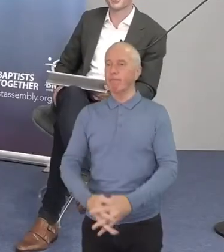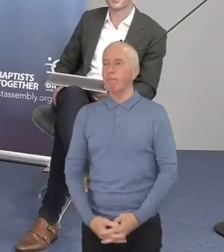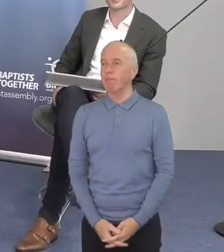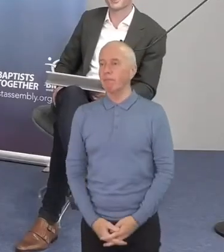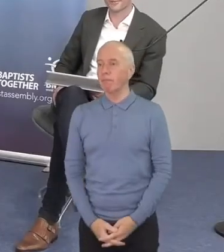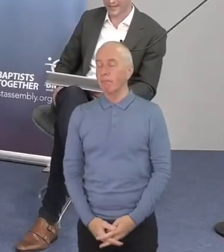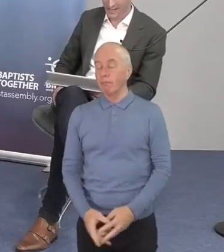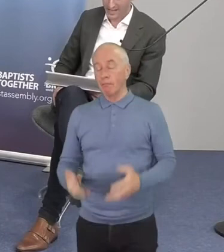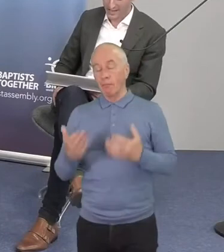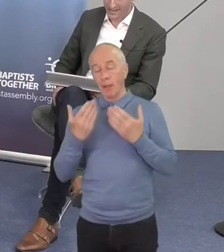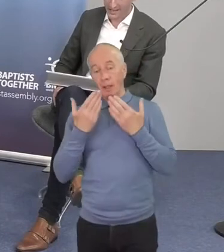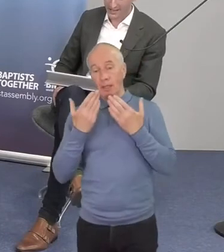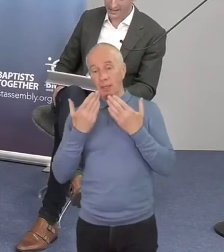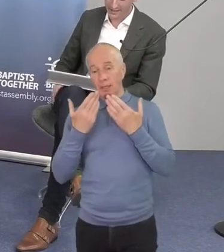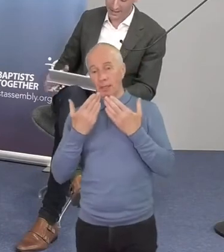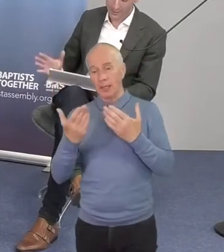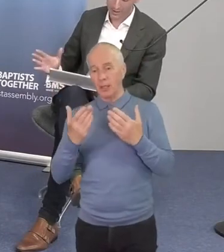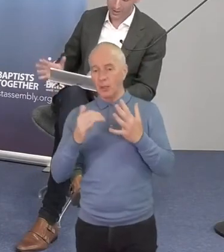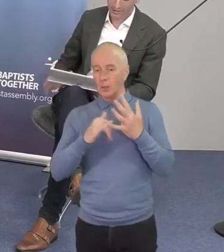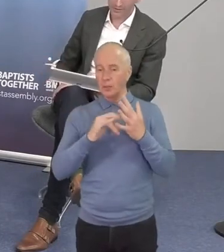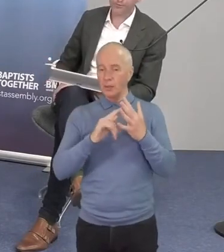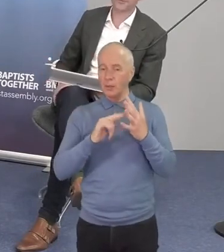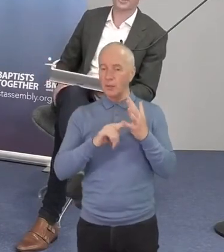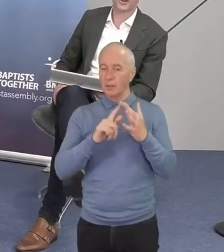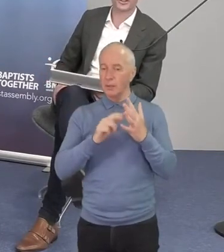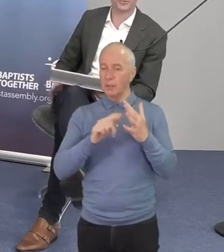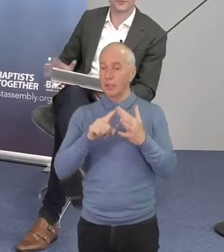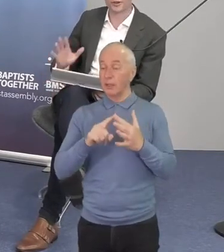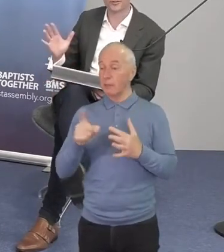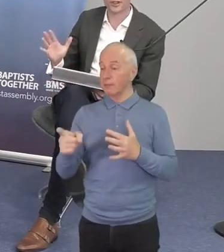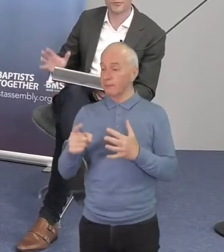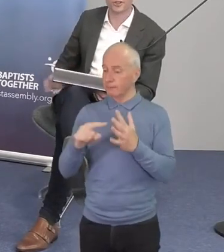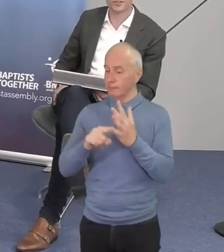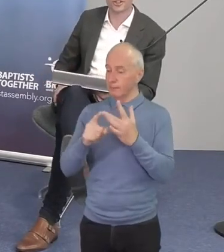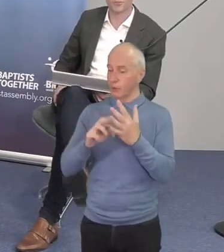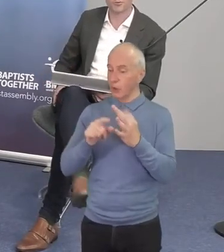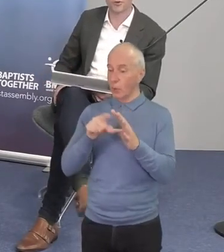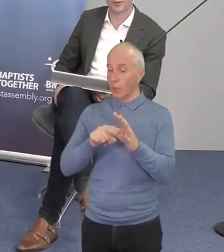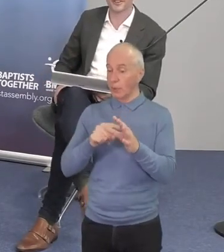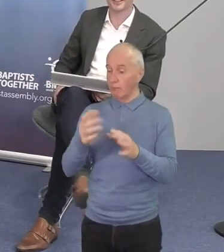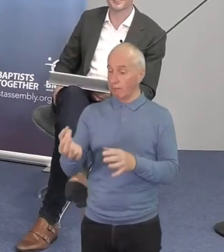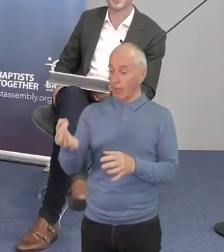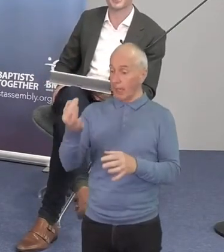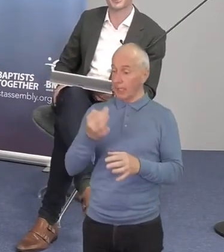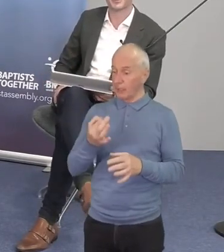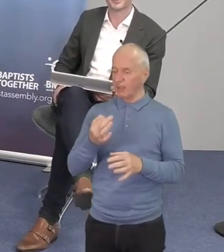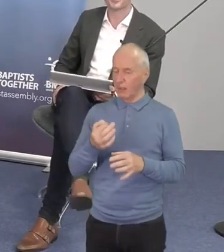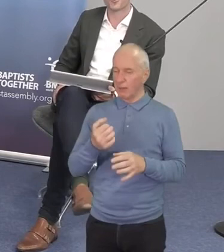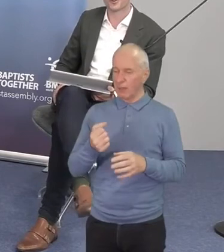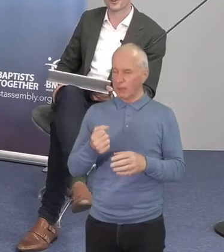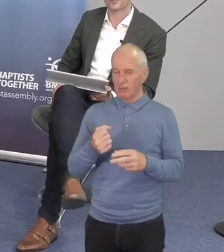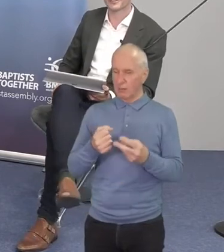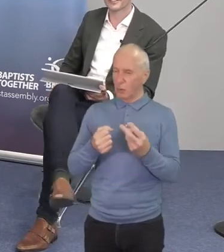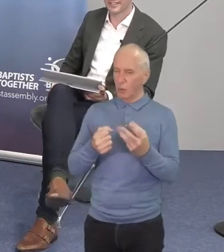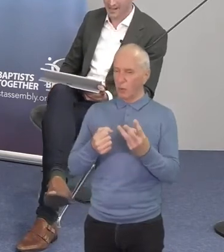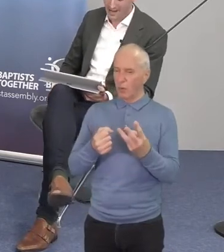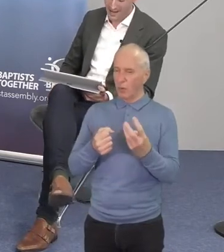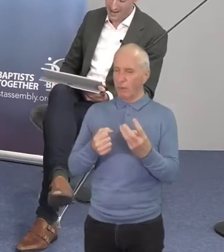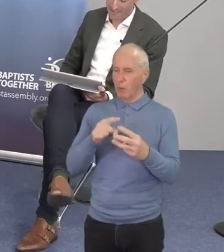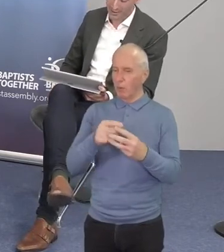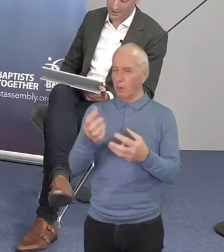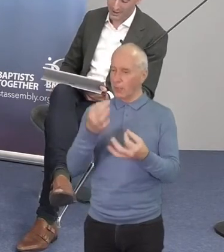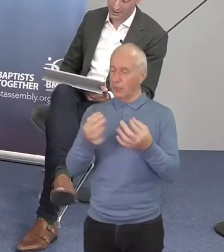Great, thank you, Steve. Next question coming in from Tony, and we've got time for just a couple more, I think, as 1 o'clock